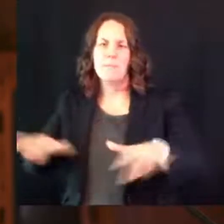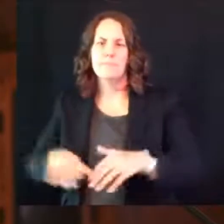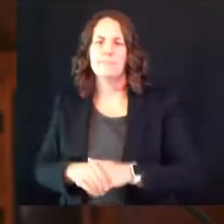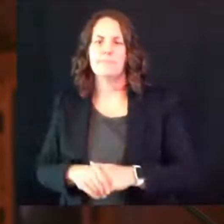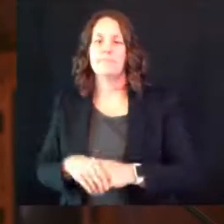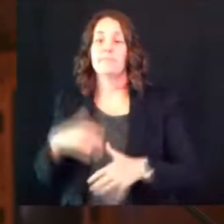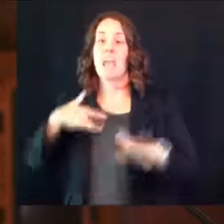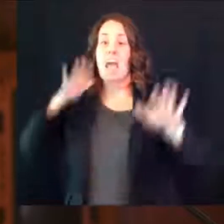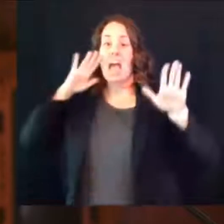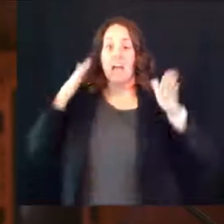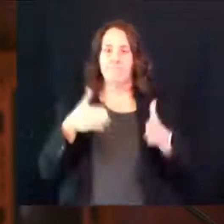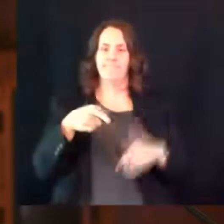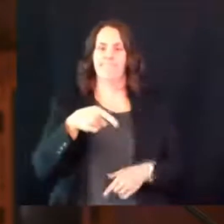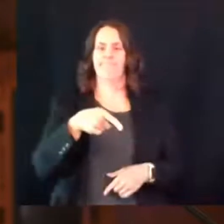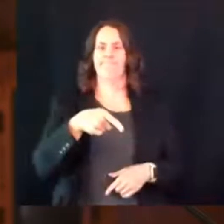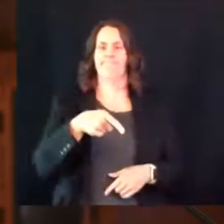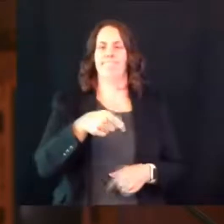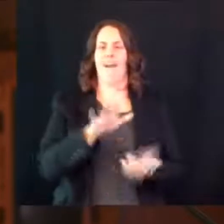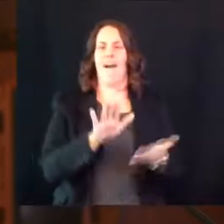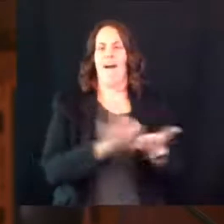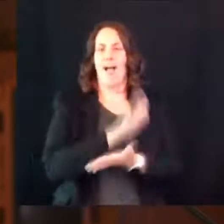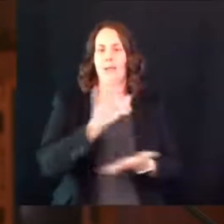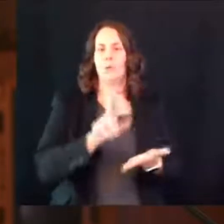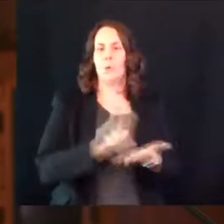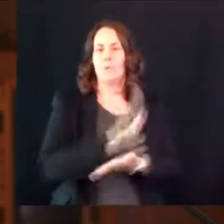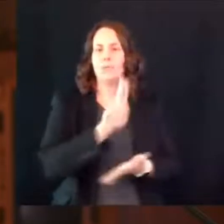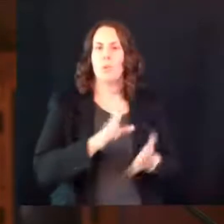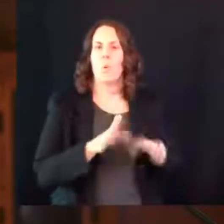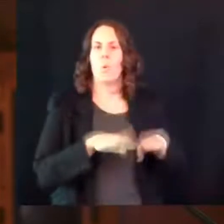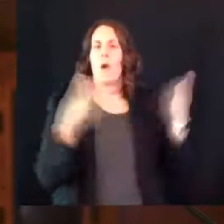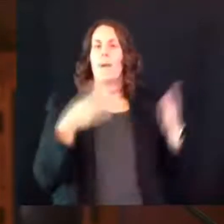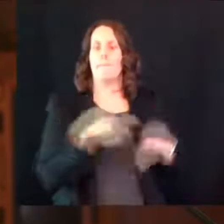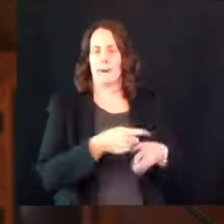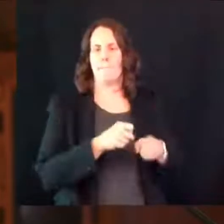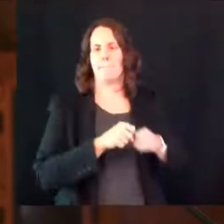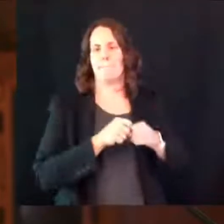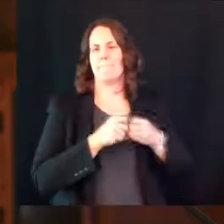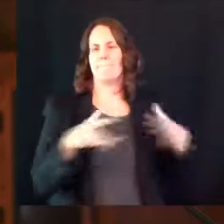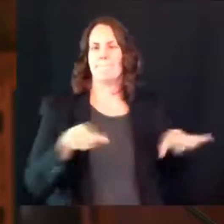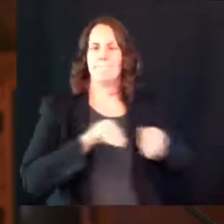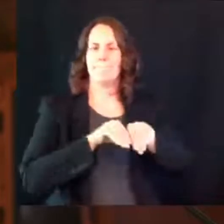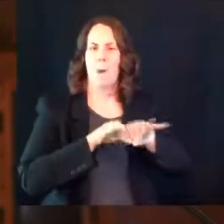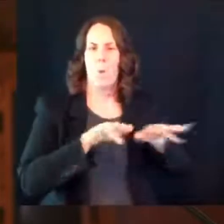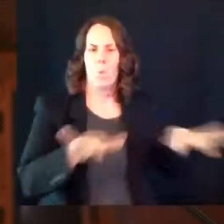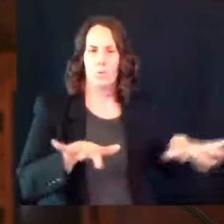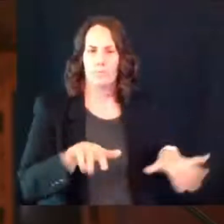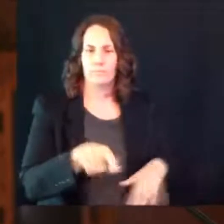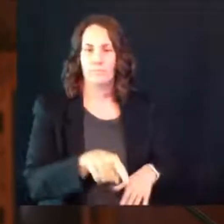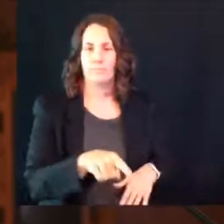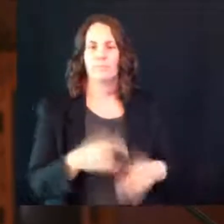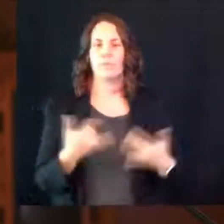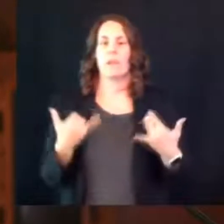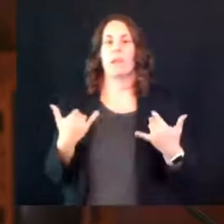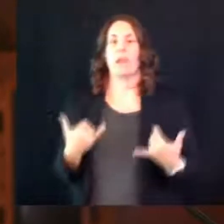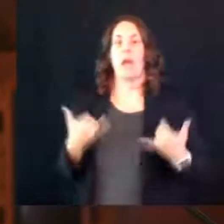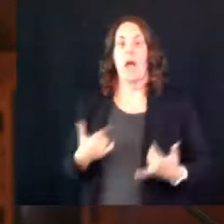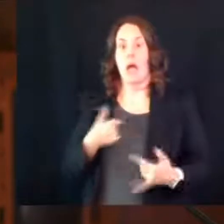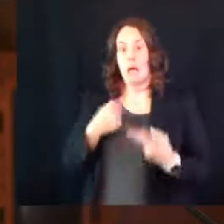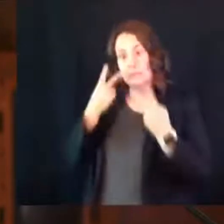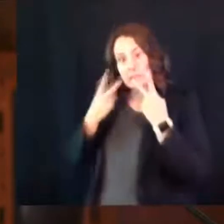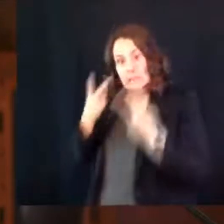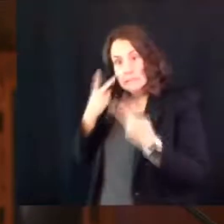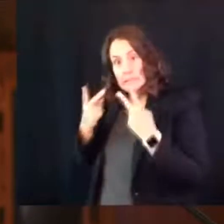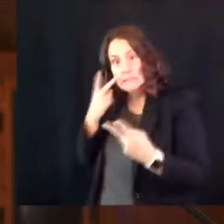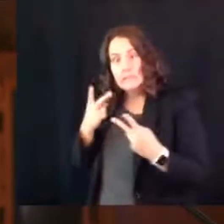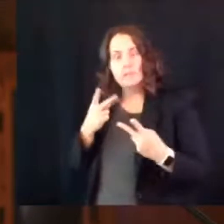subsequent to that, right, we have gone beyond the 18 to 24-year-olds, and we are seeing intense community spread in all age groups in